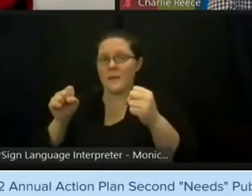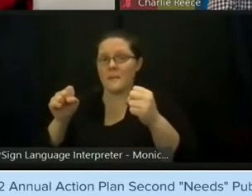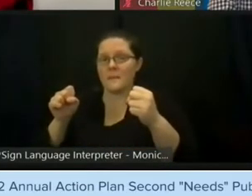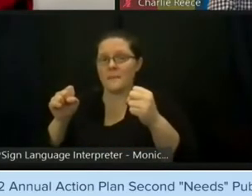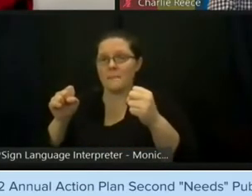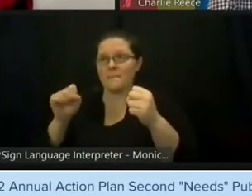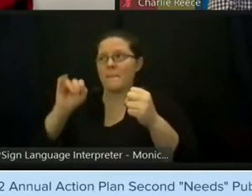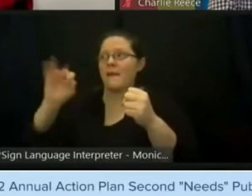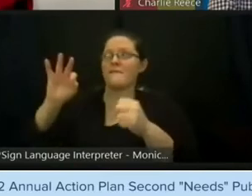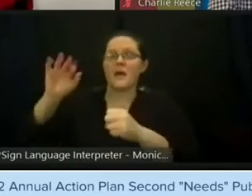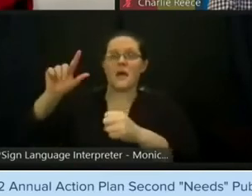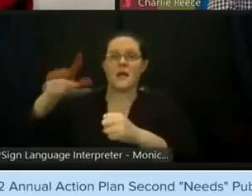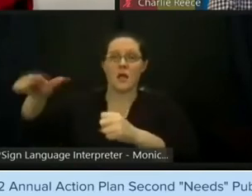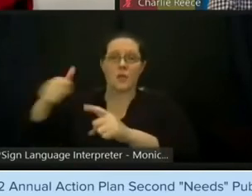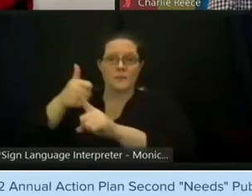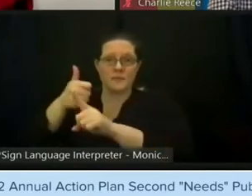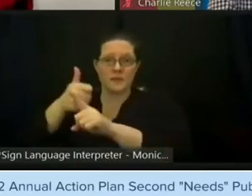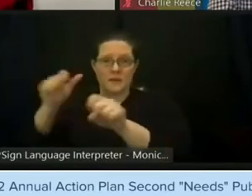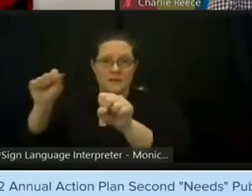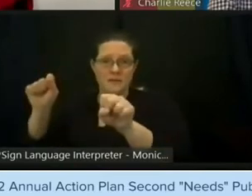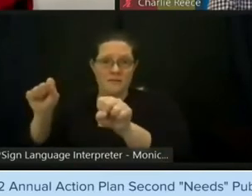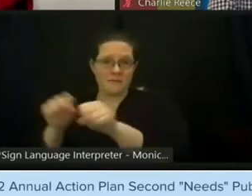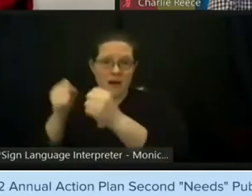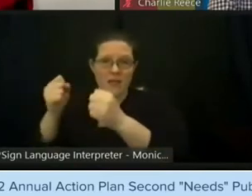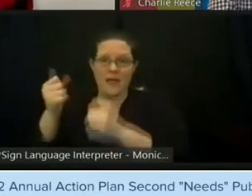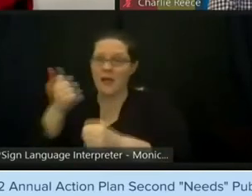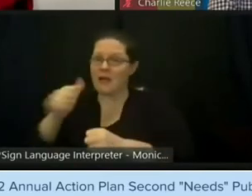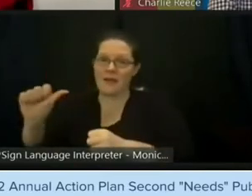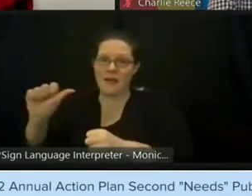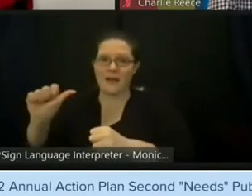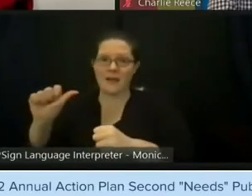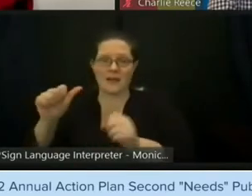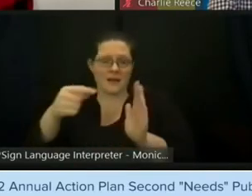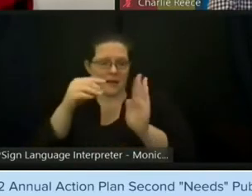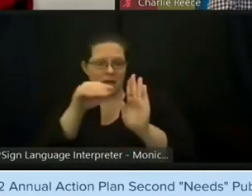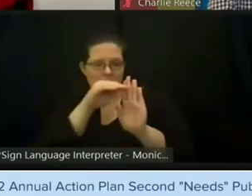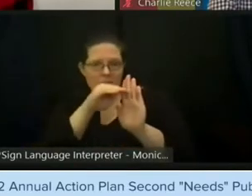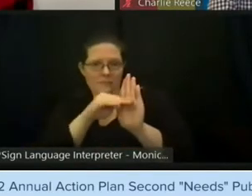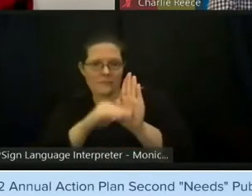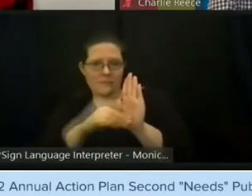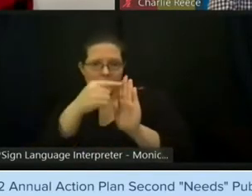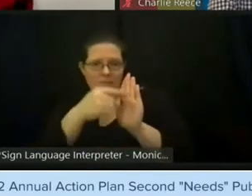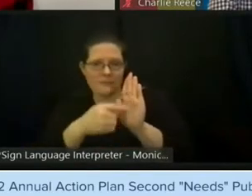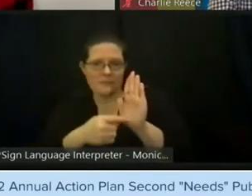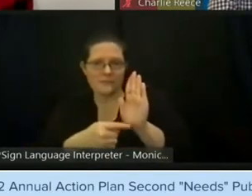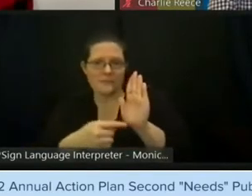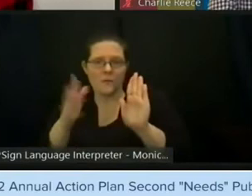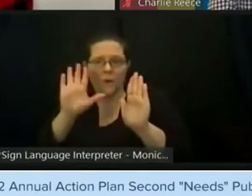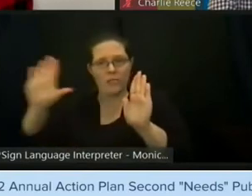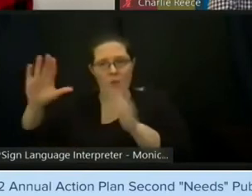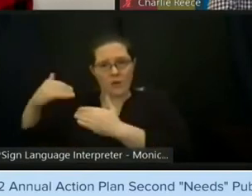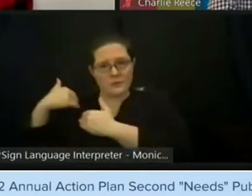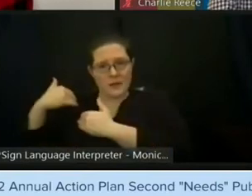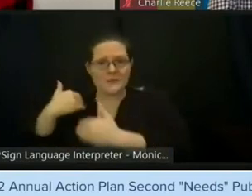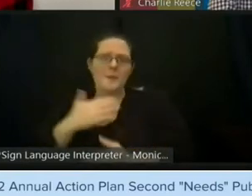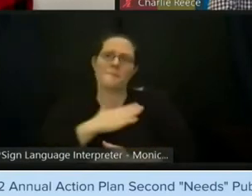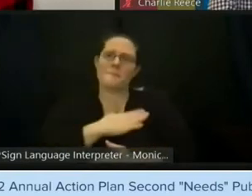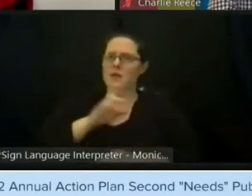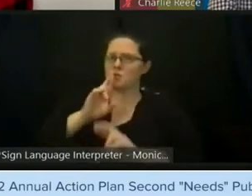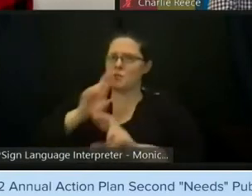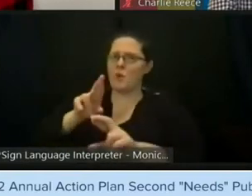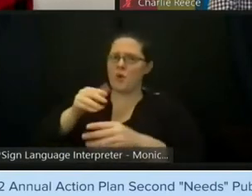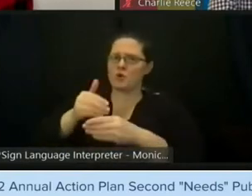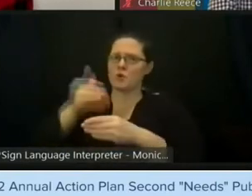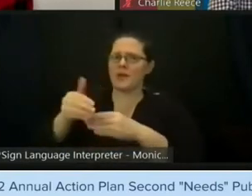if the landlord is violating any of the conditions that are supposed to exist, please report that to neighborhood